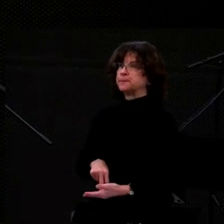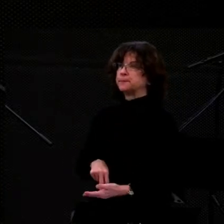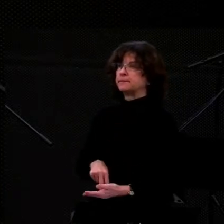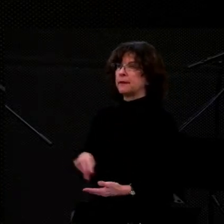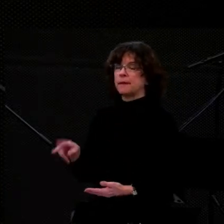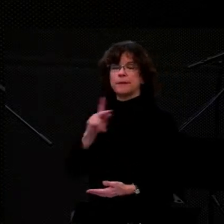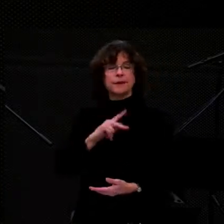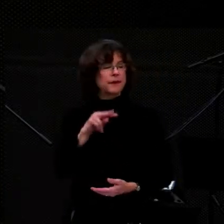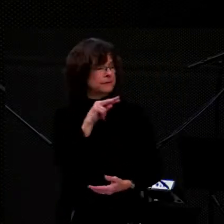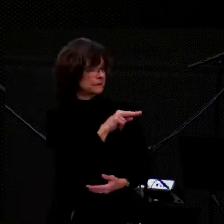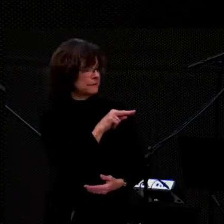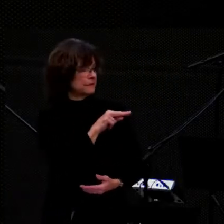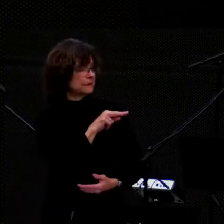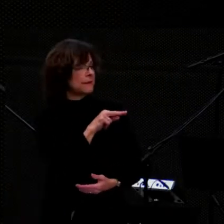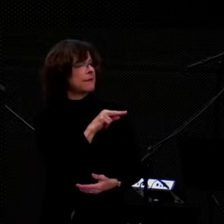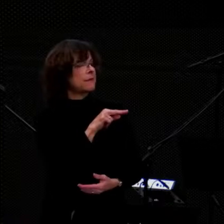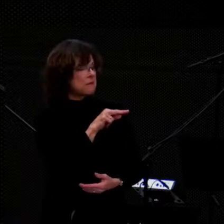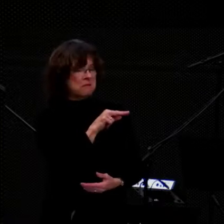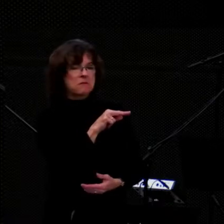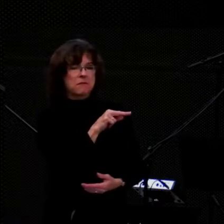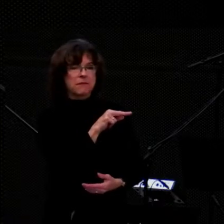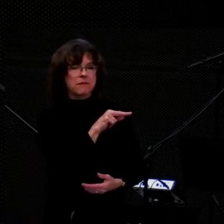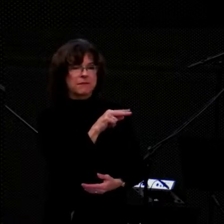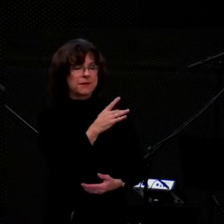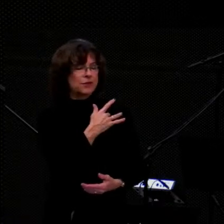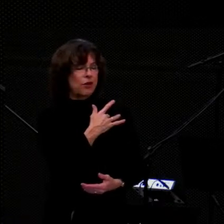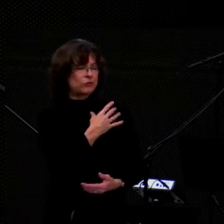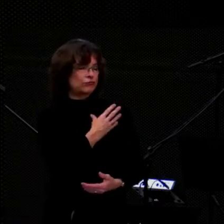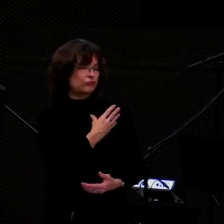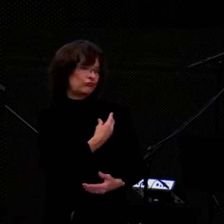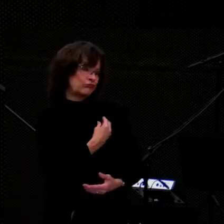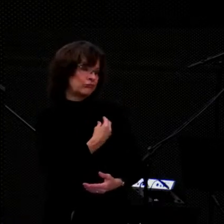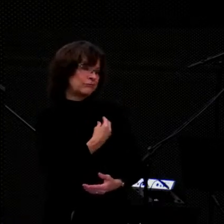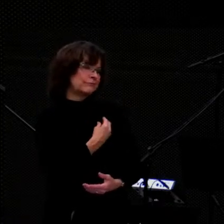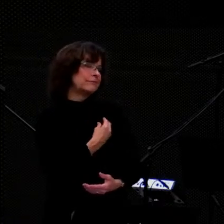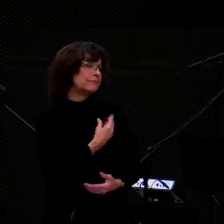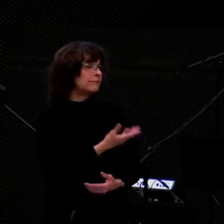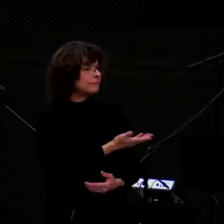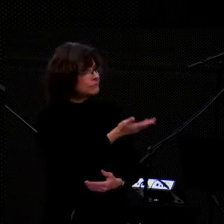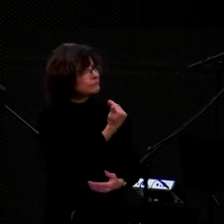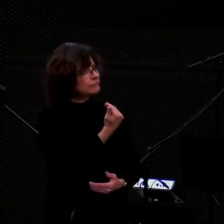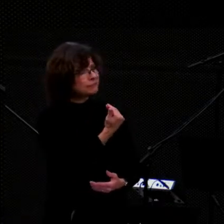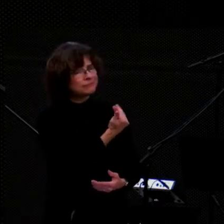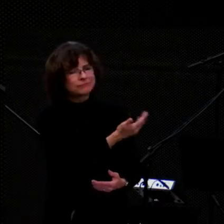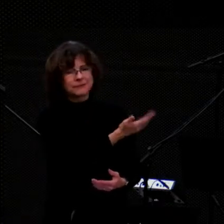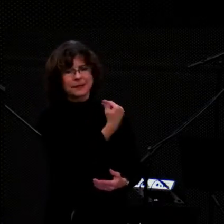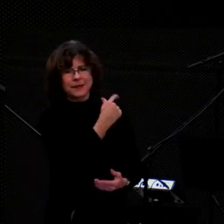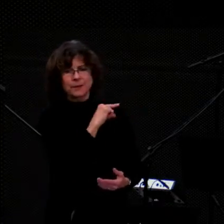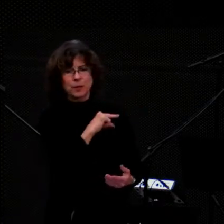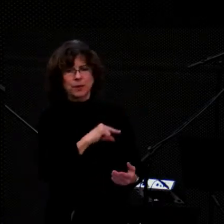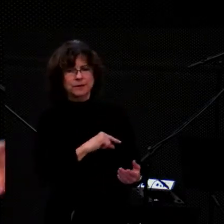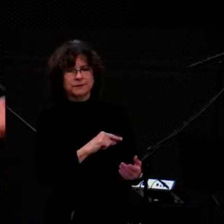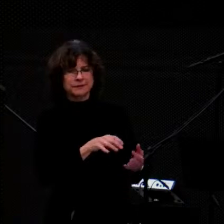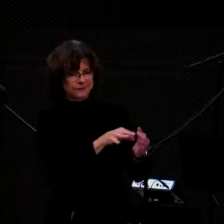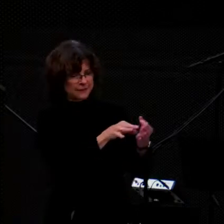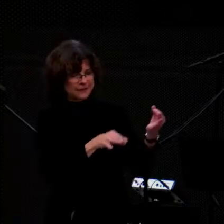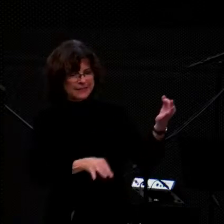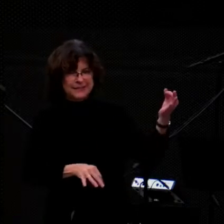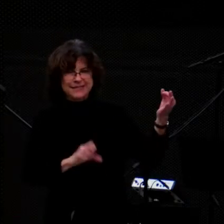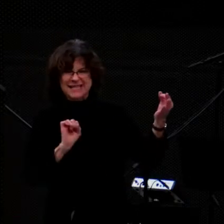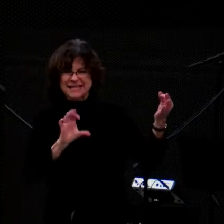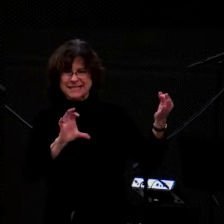her, instantly his heart softens. He holds out the golden scepter, which was his way of saying,